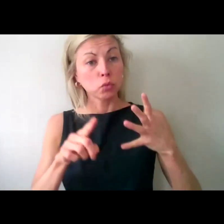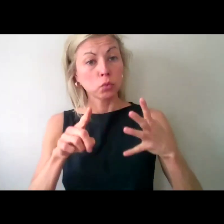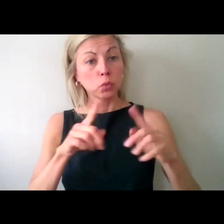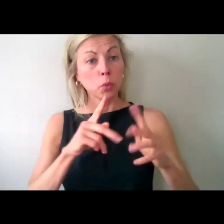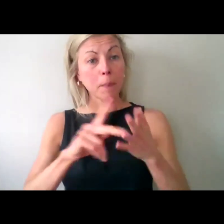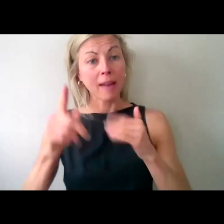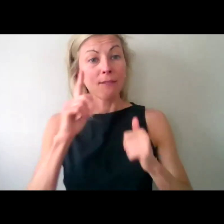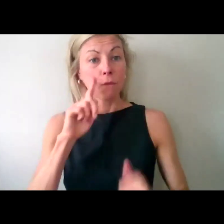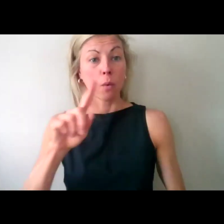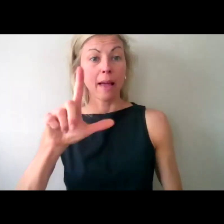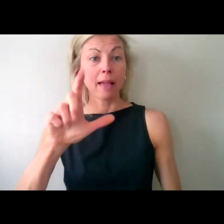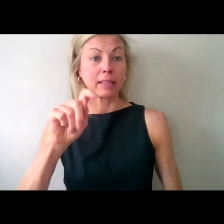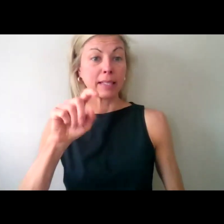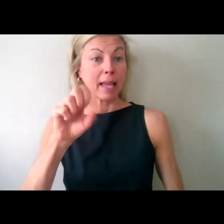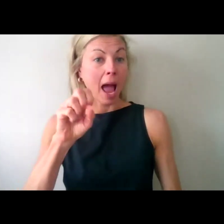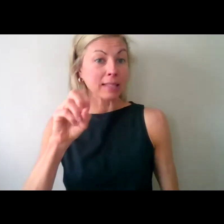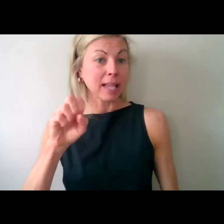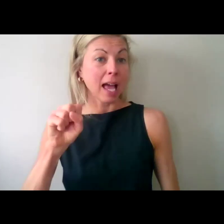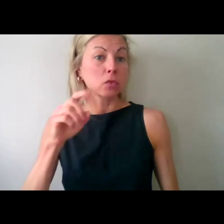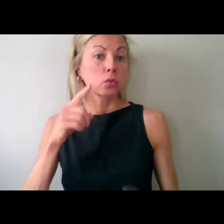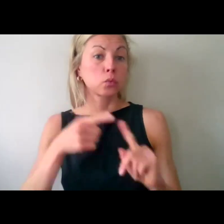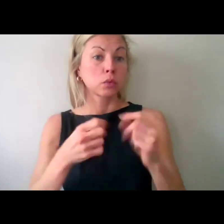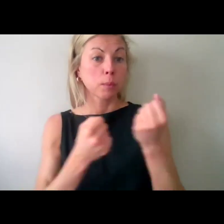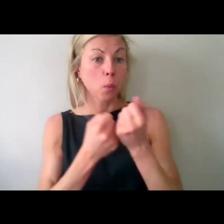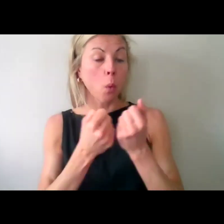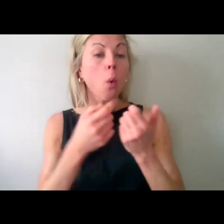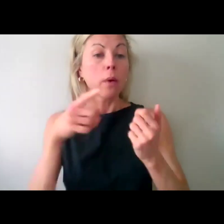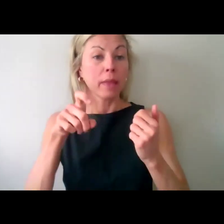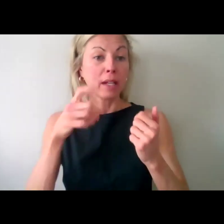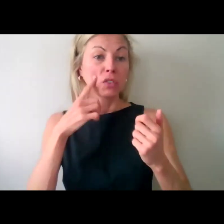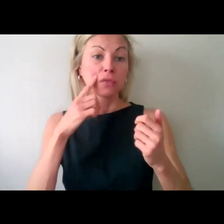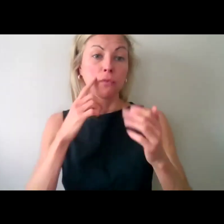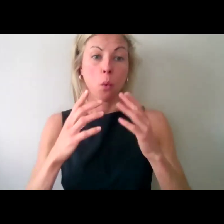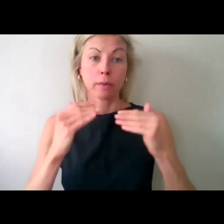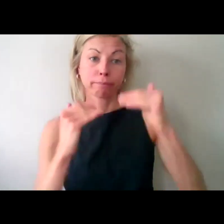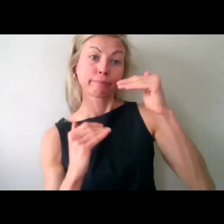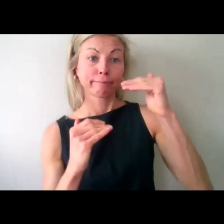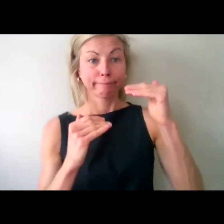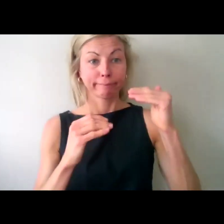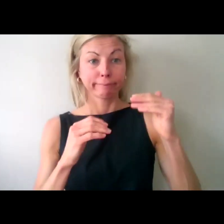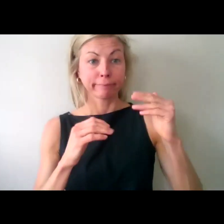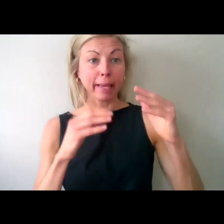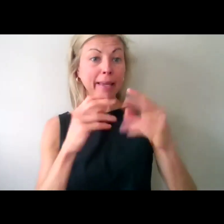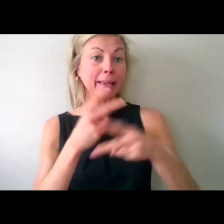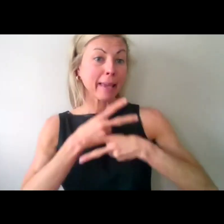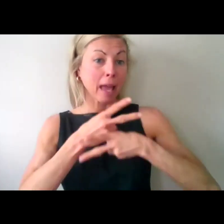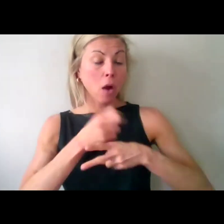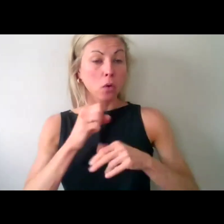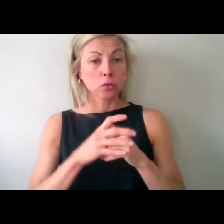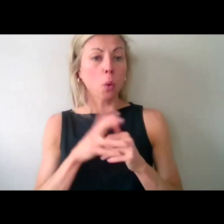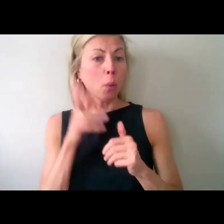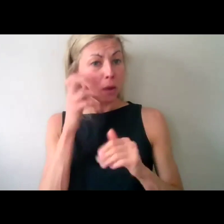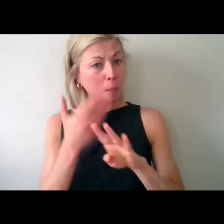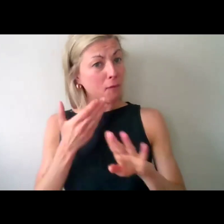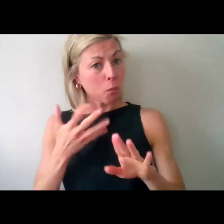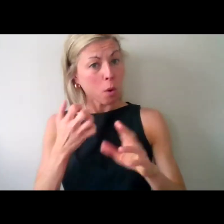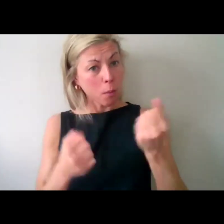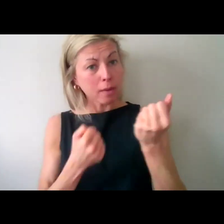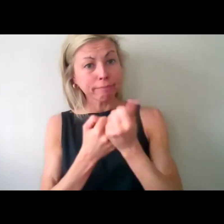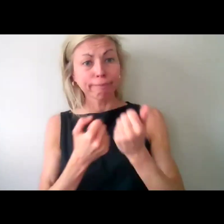to support those needs, furthering the disparities in care. So, and you know, we've heard before, but want to reinforce